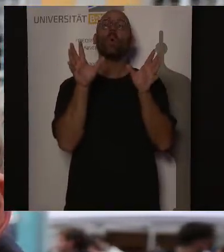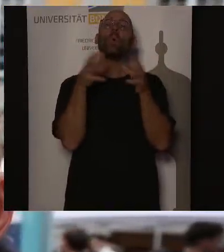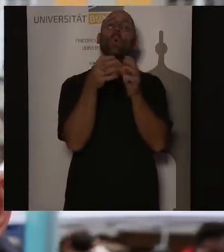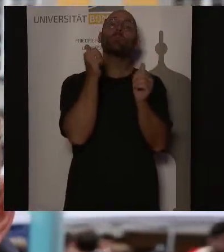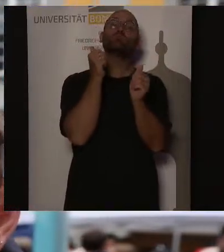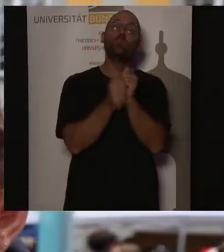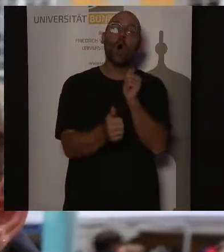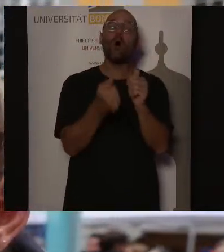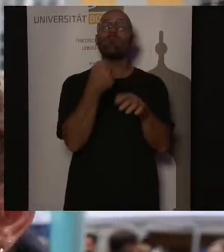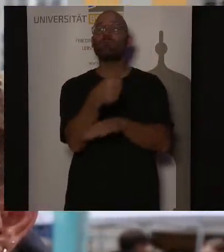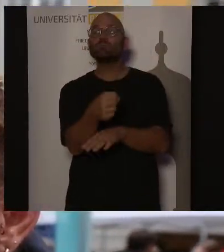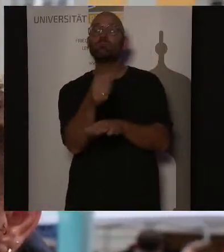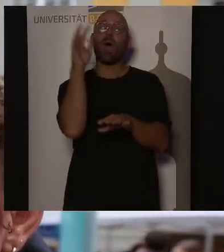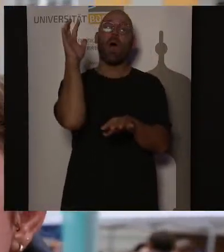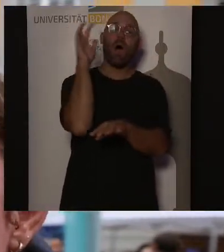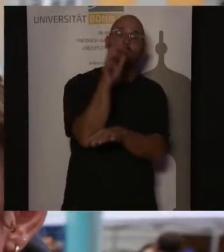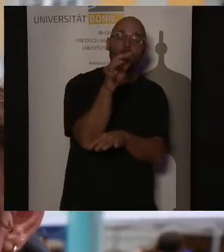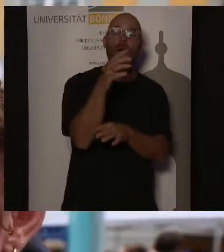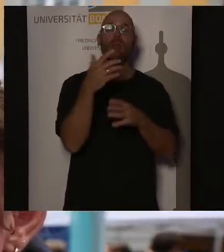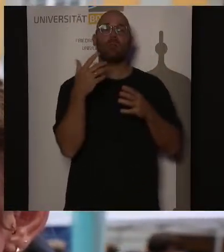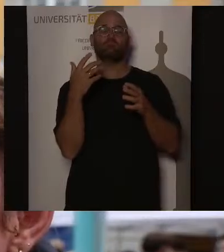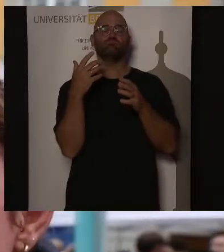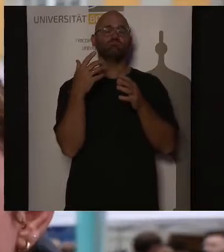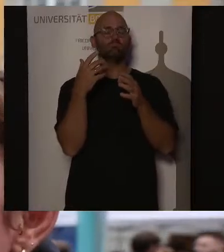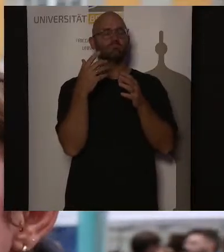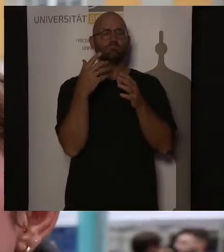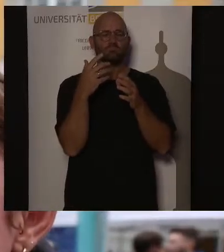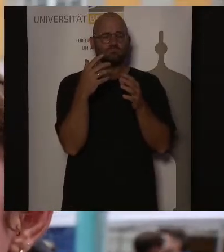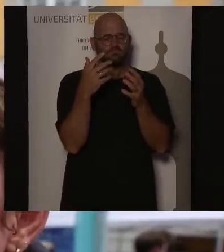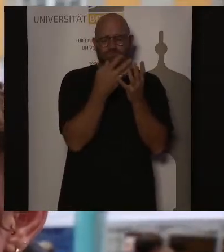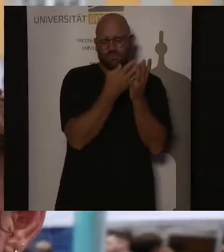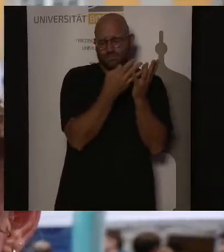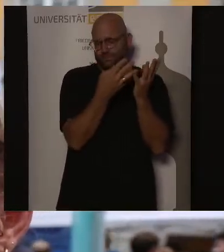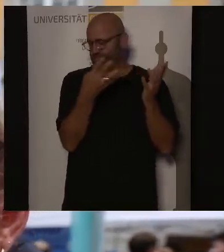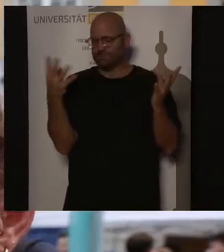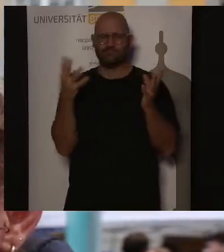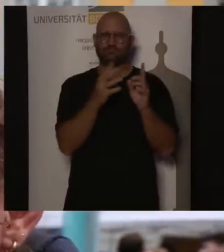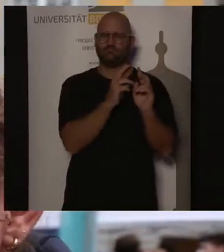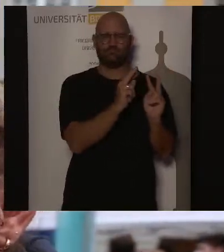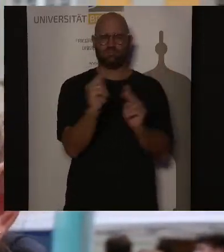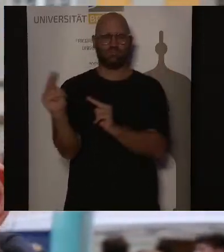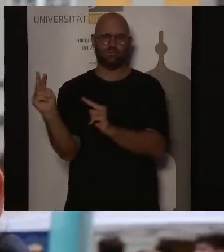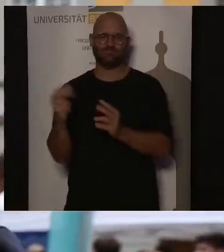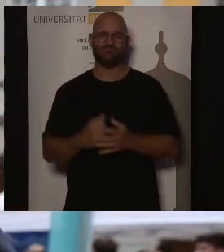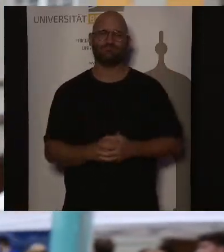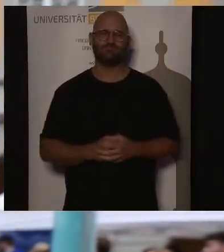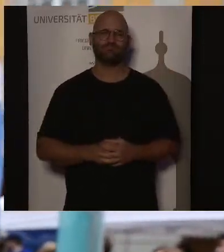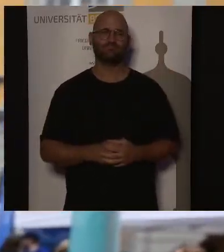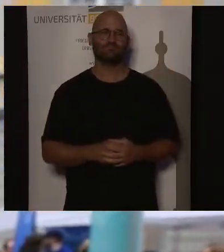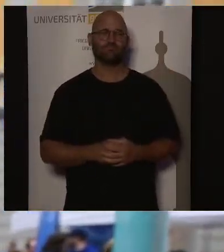dancing, group sports, football, handball, so really everything.